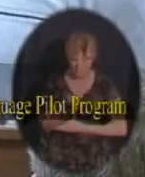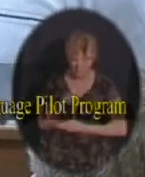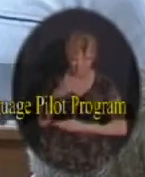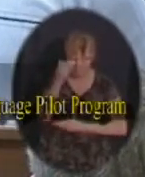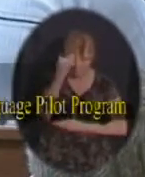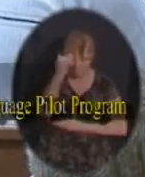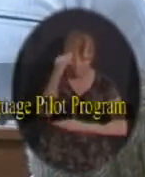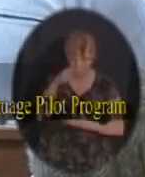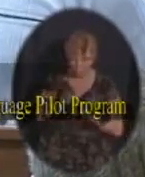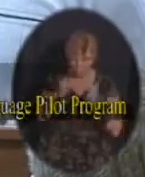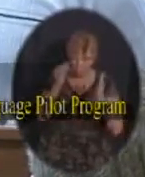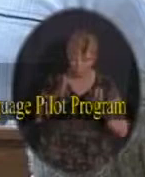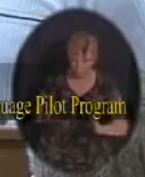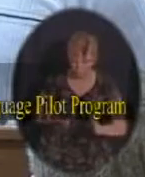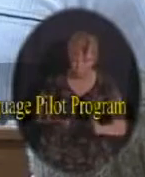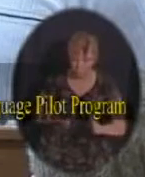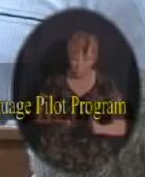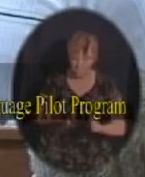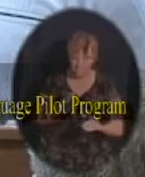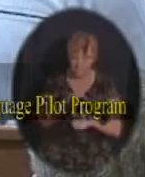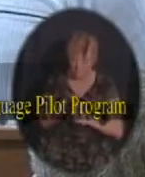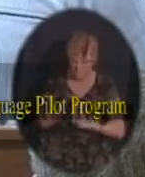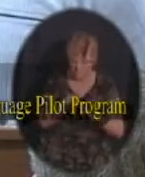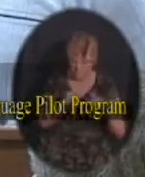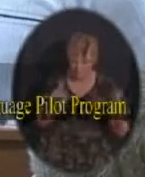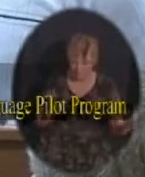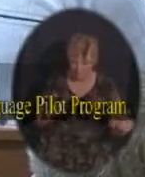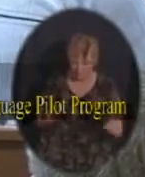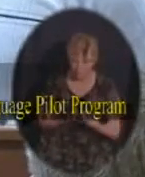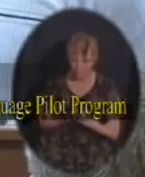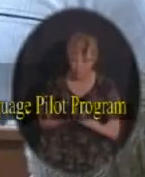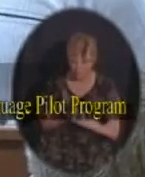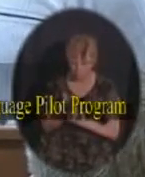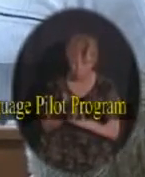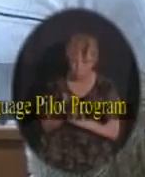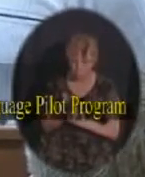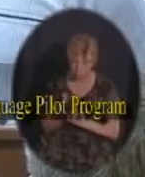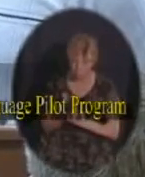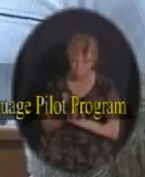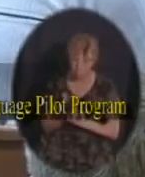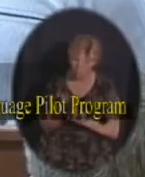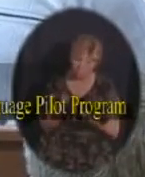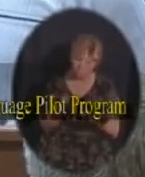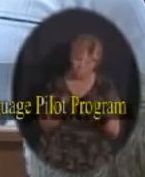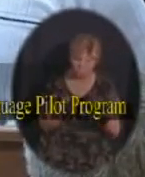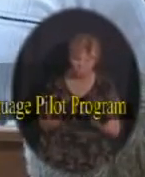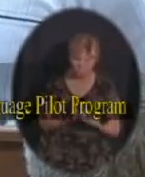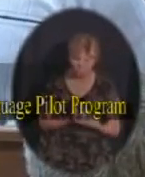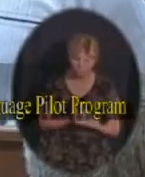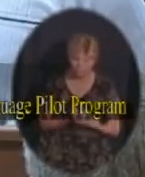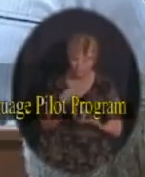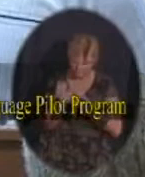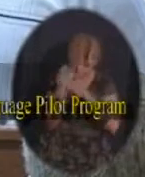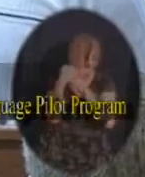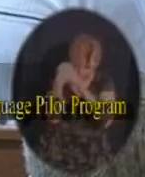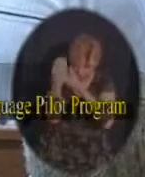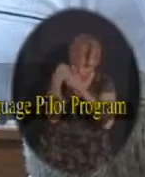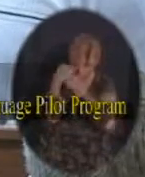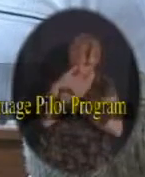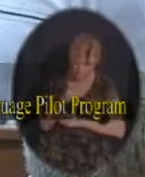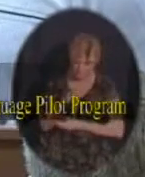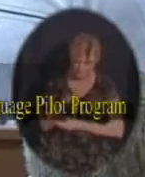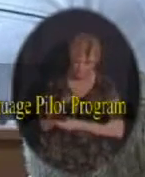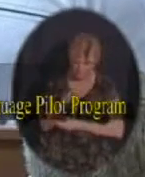based on input. DVD that is of high interest will provide rich input to